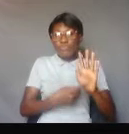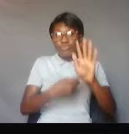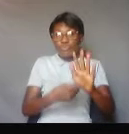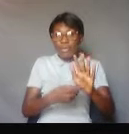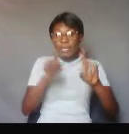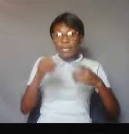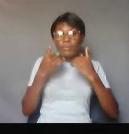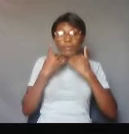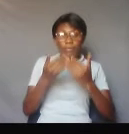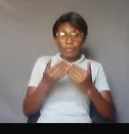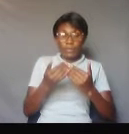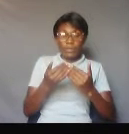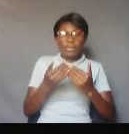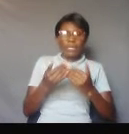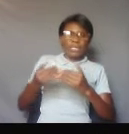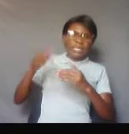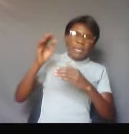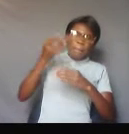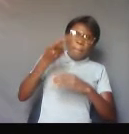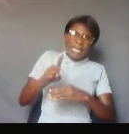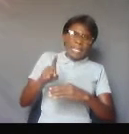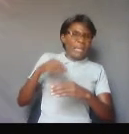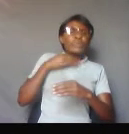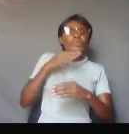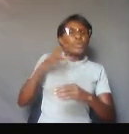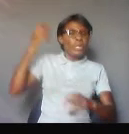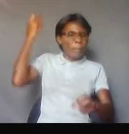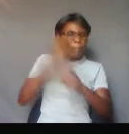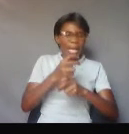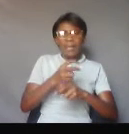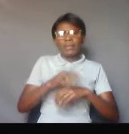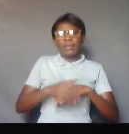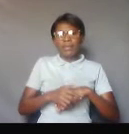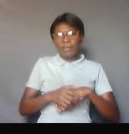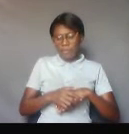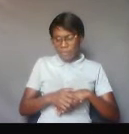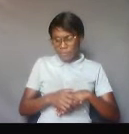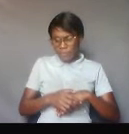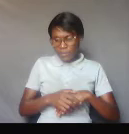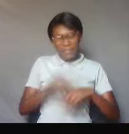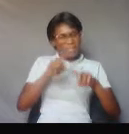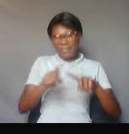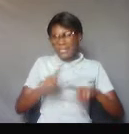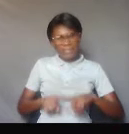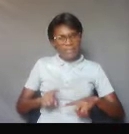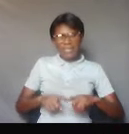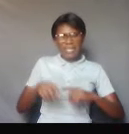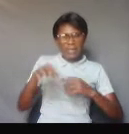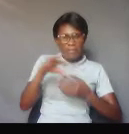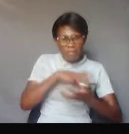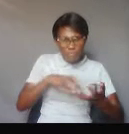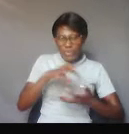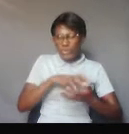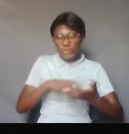painful stories, often very violent stories. But what happens is when we use the Bible, or when we appropriate the Bible